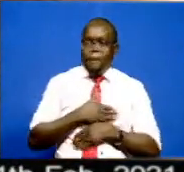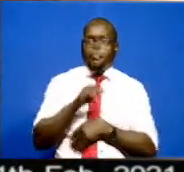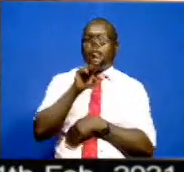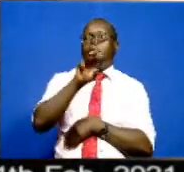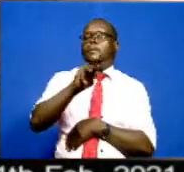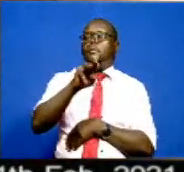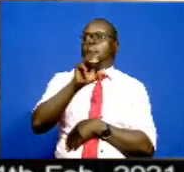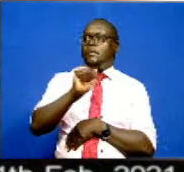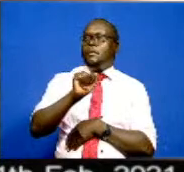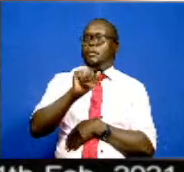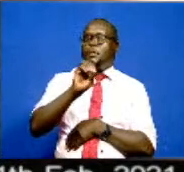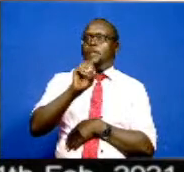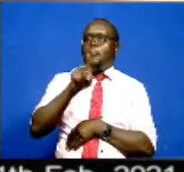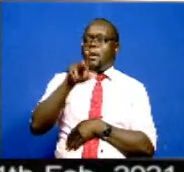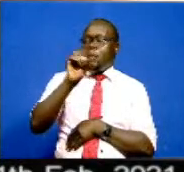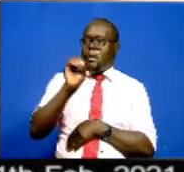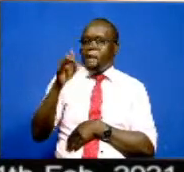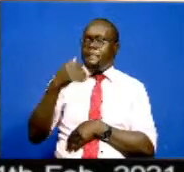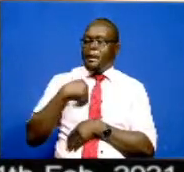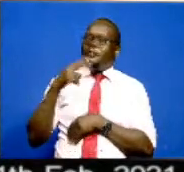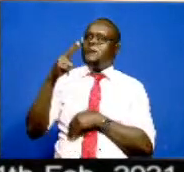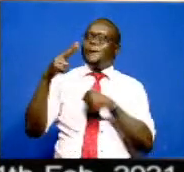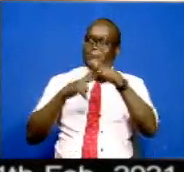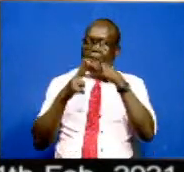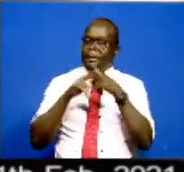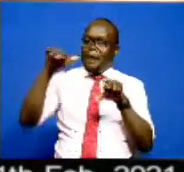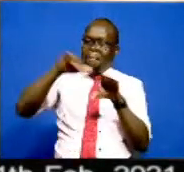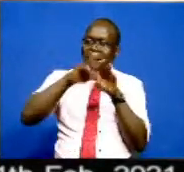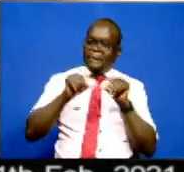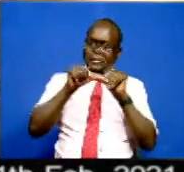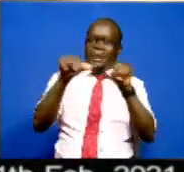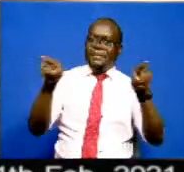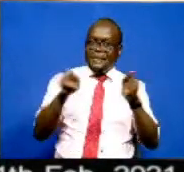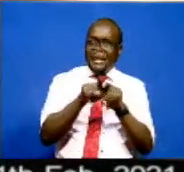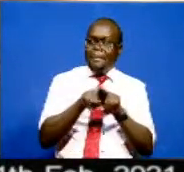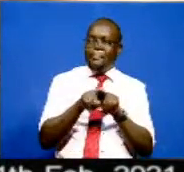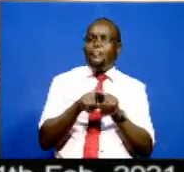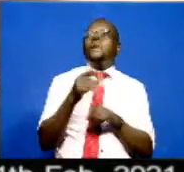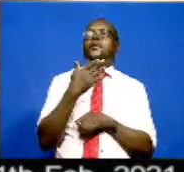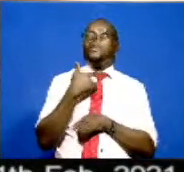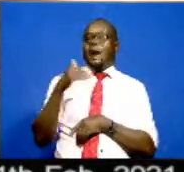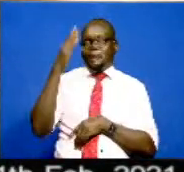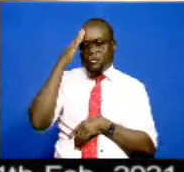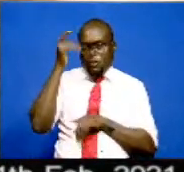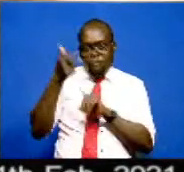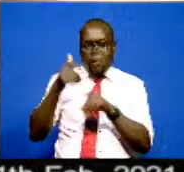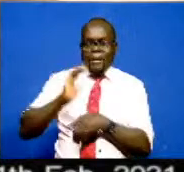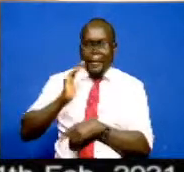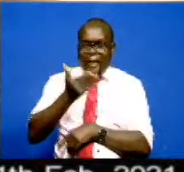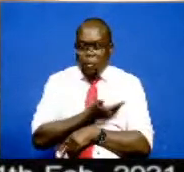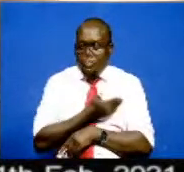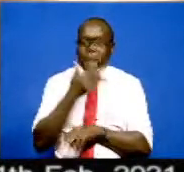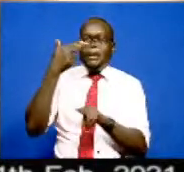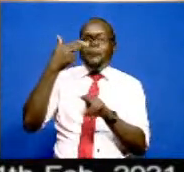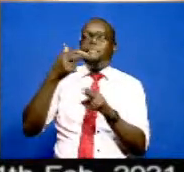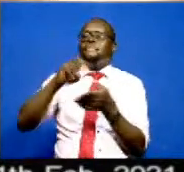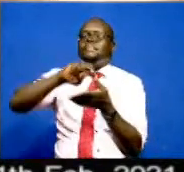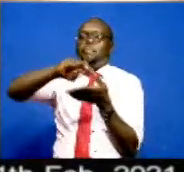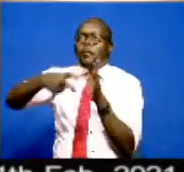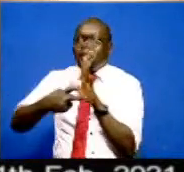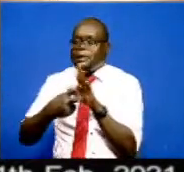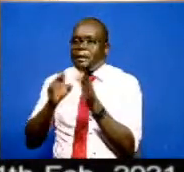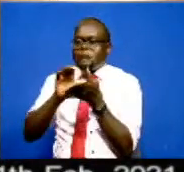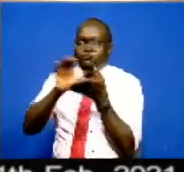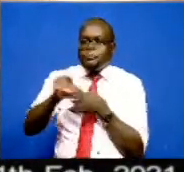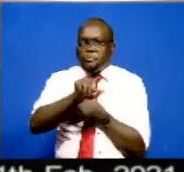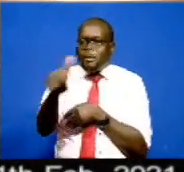if we are going to have the 27 members who have been there, Mr. Speaker, we want to know from the committee the list of projects that have gone to